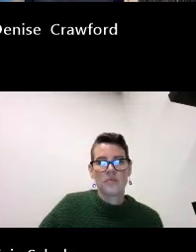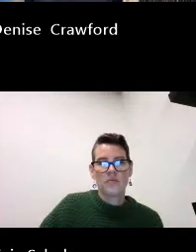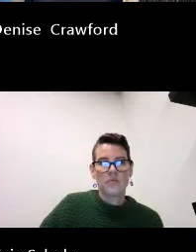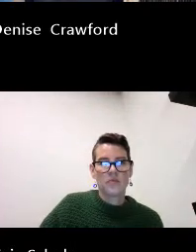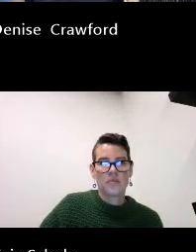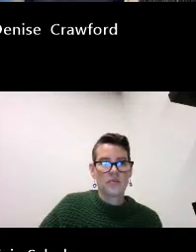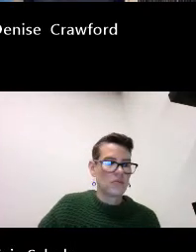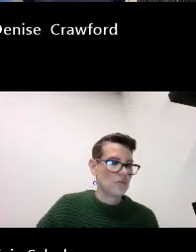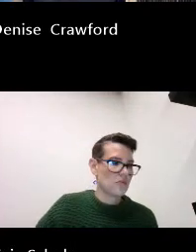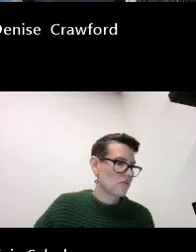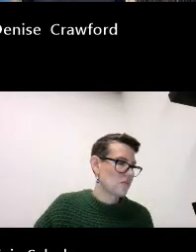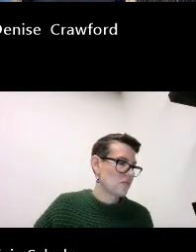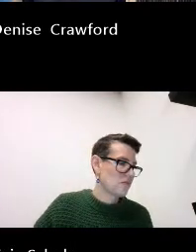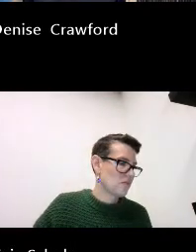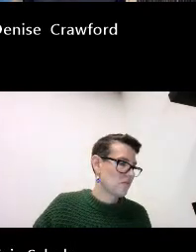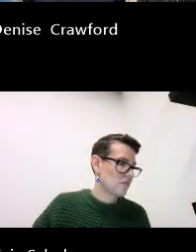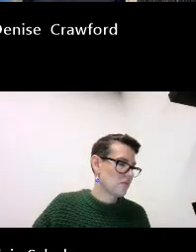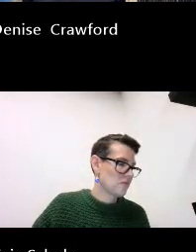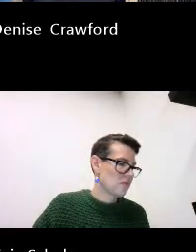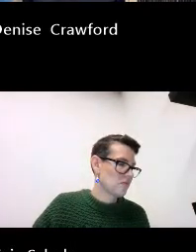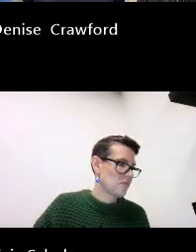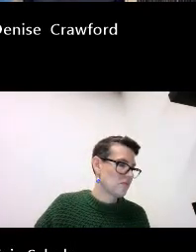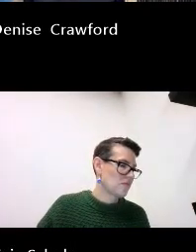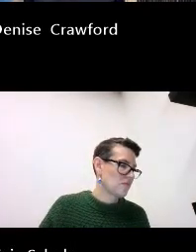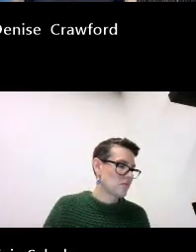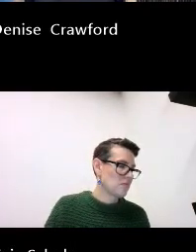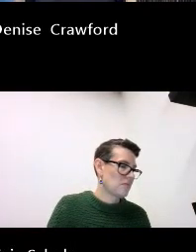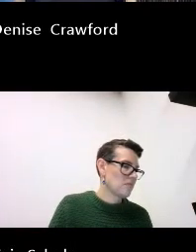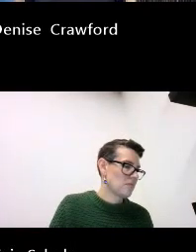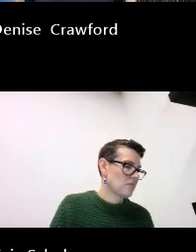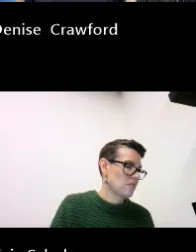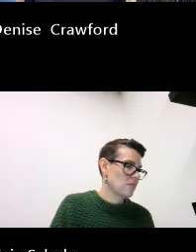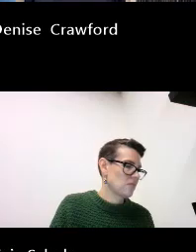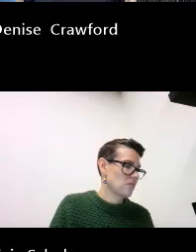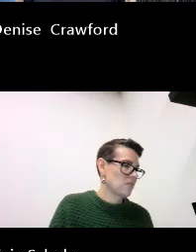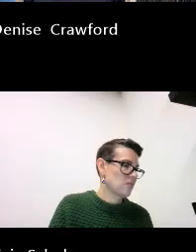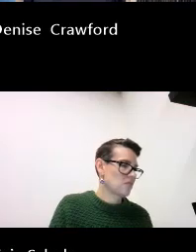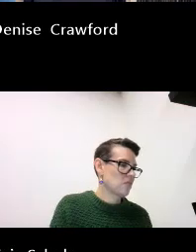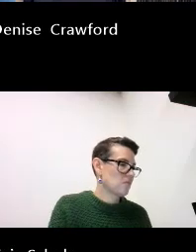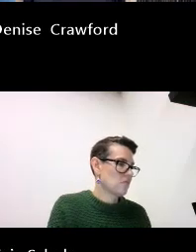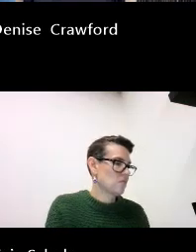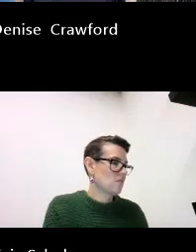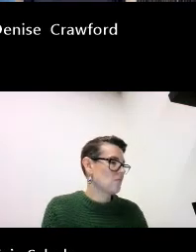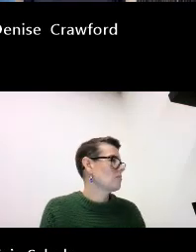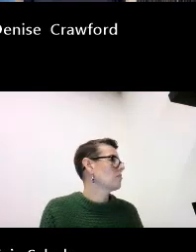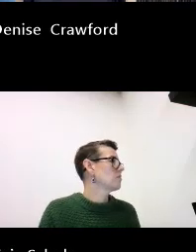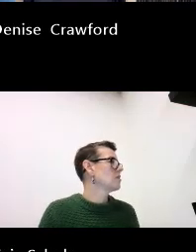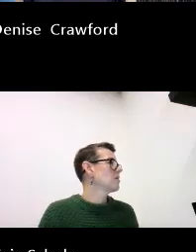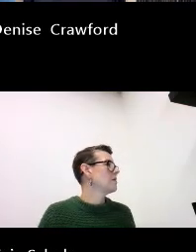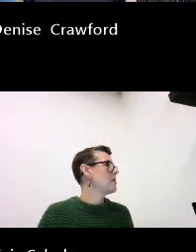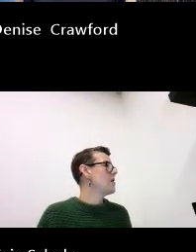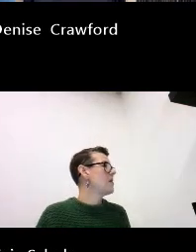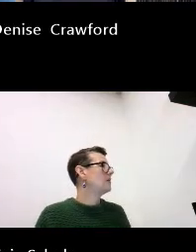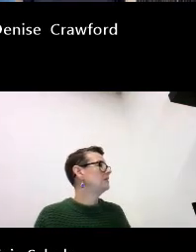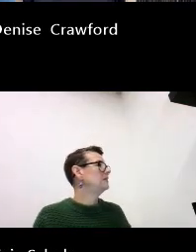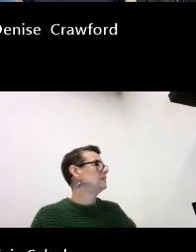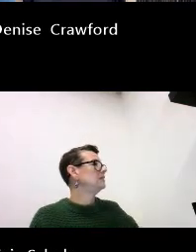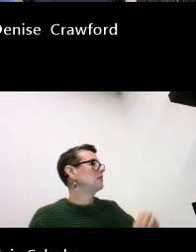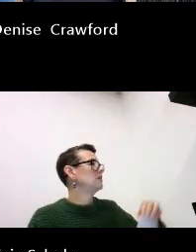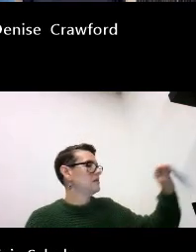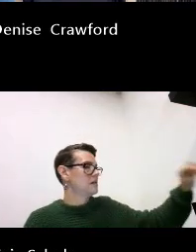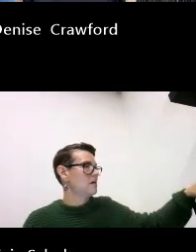in another language or you're using ASL, this is also where that will be documented. If you're providing